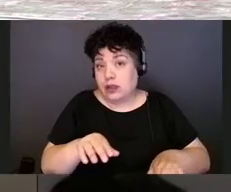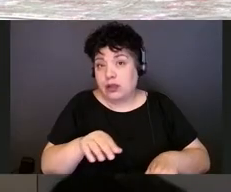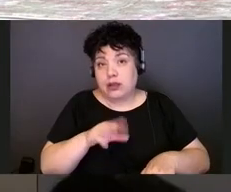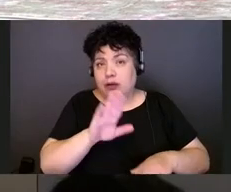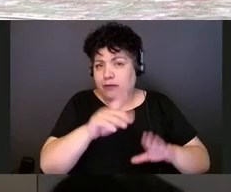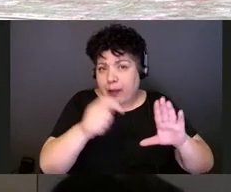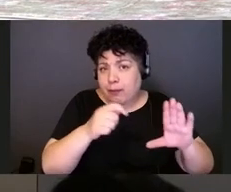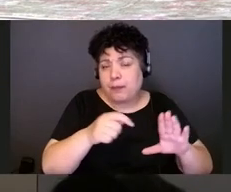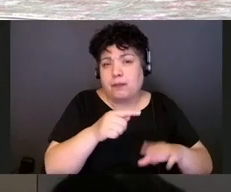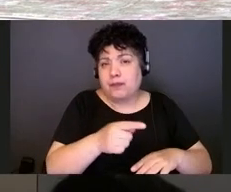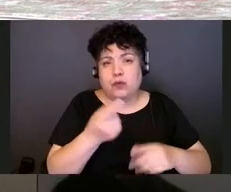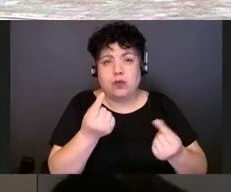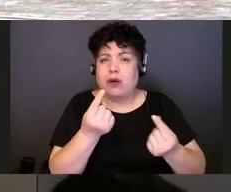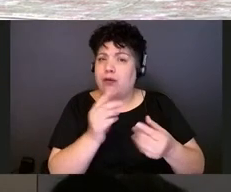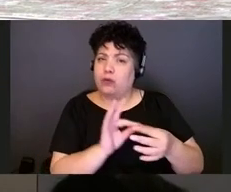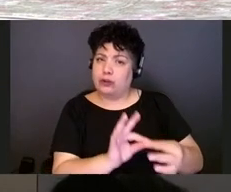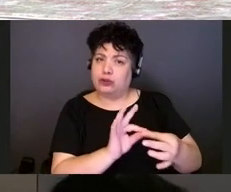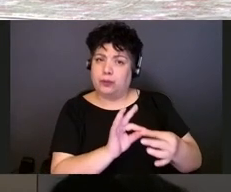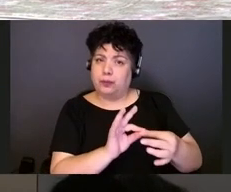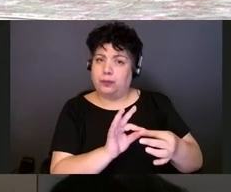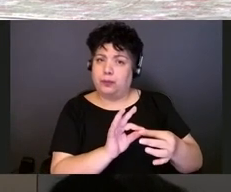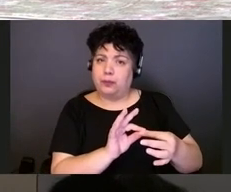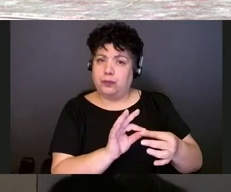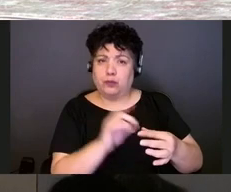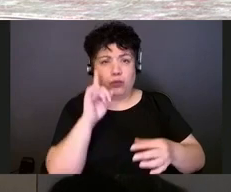relationship to those people?